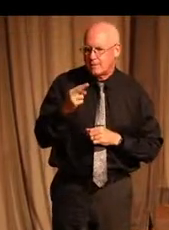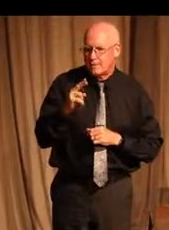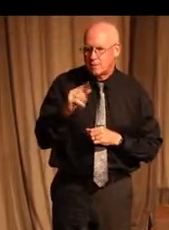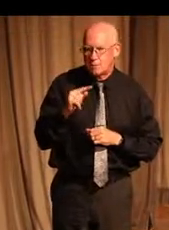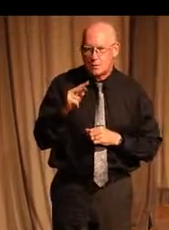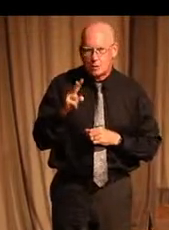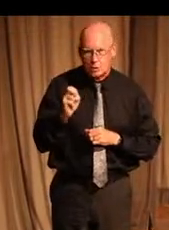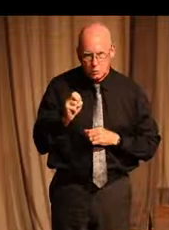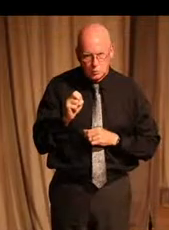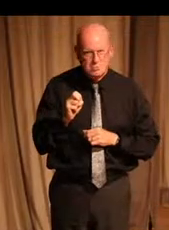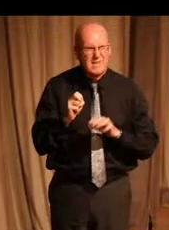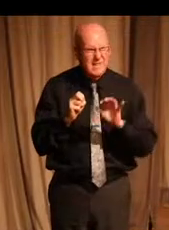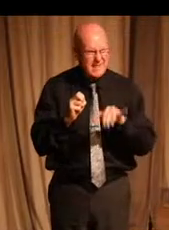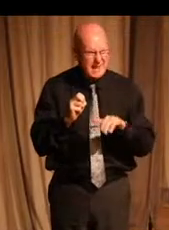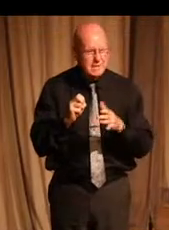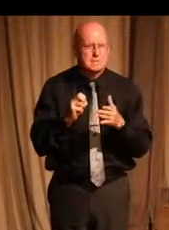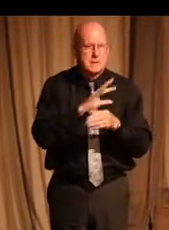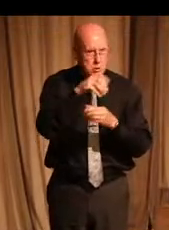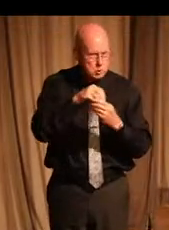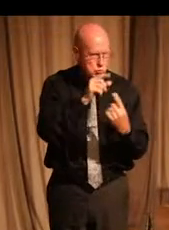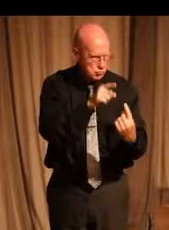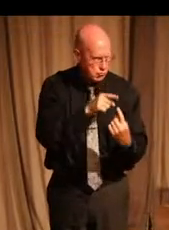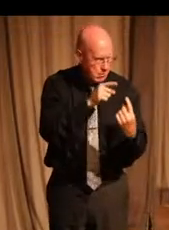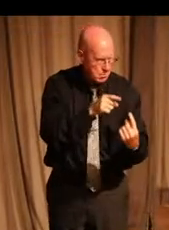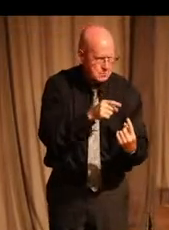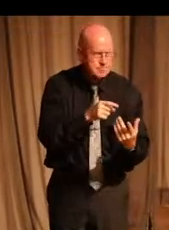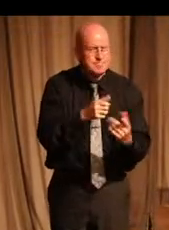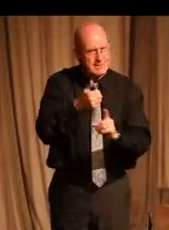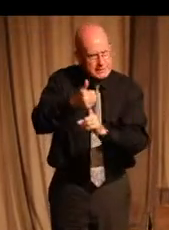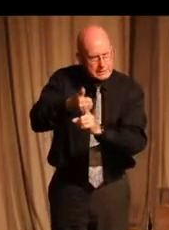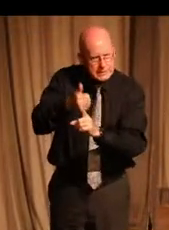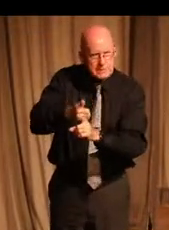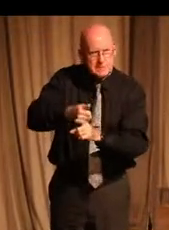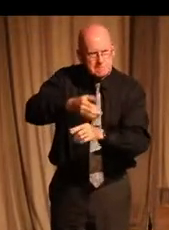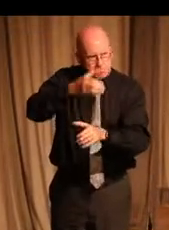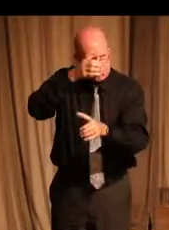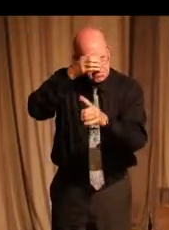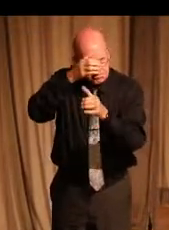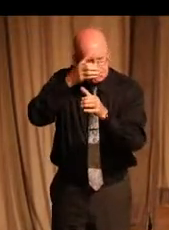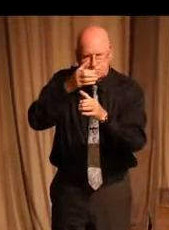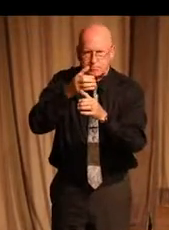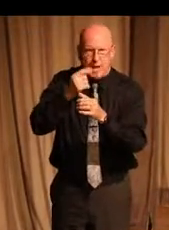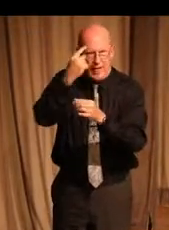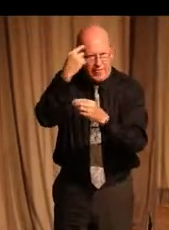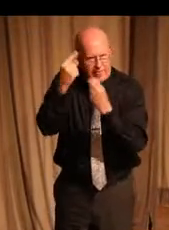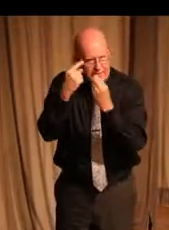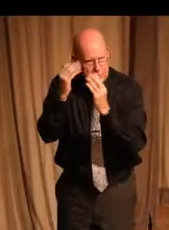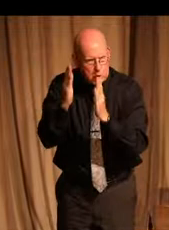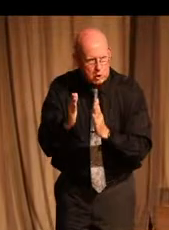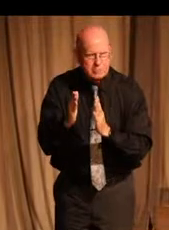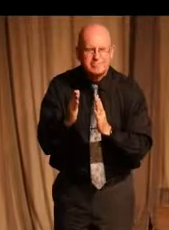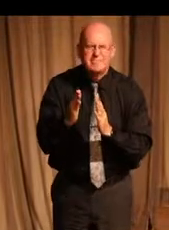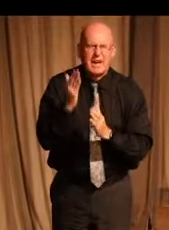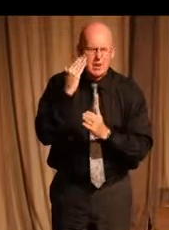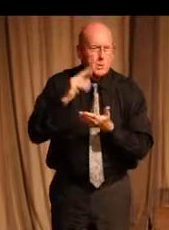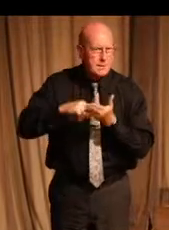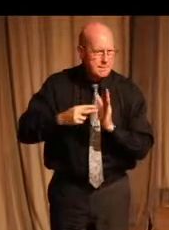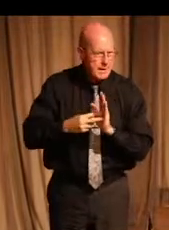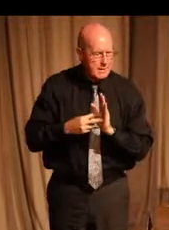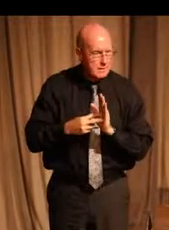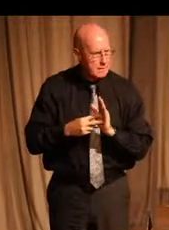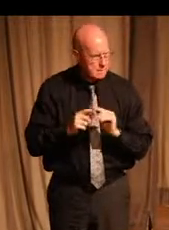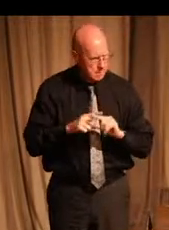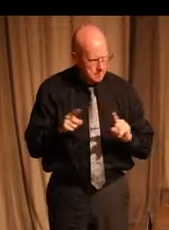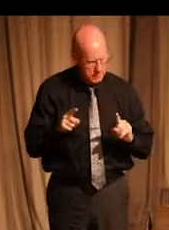poet and as a thinker, you know, I don't purport to know what he meant by that, but I think as artists and creators